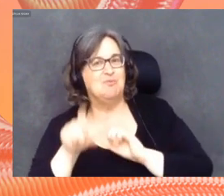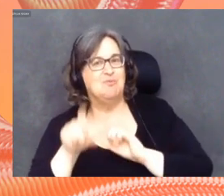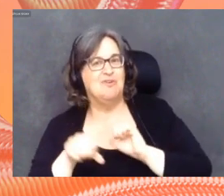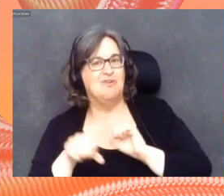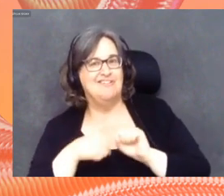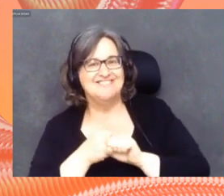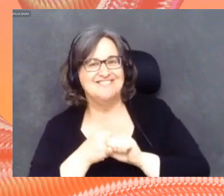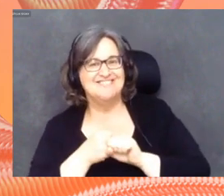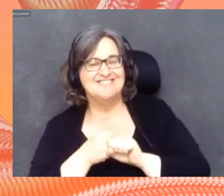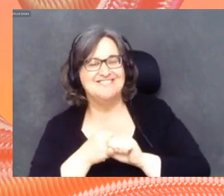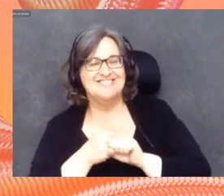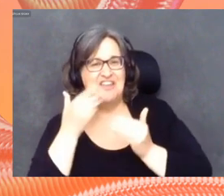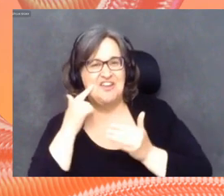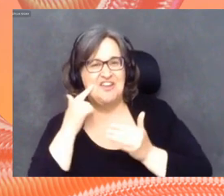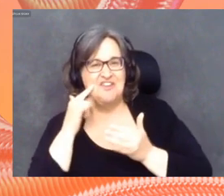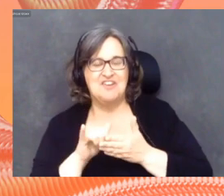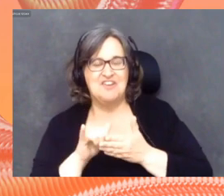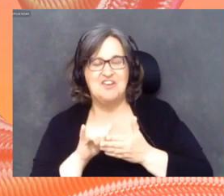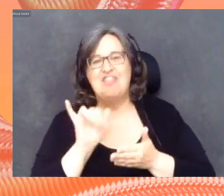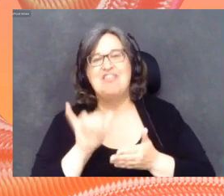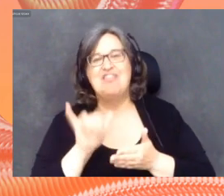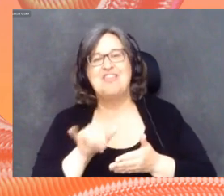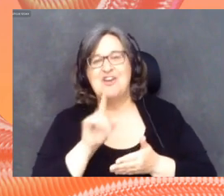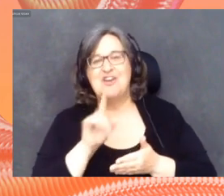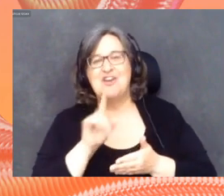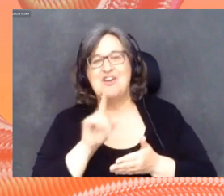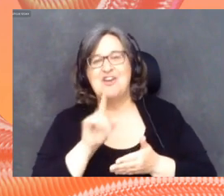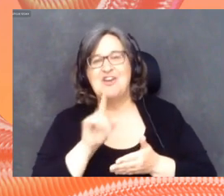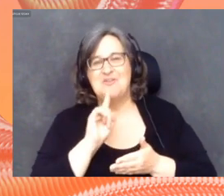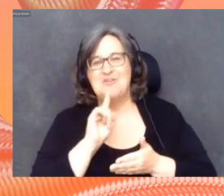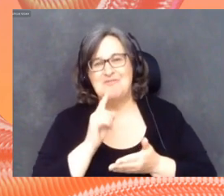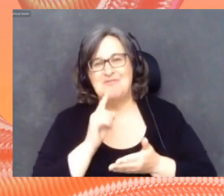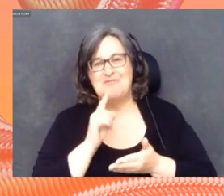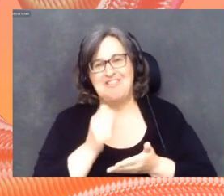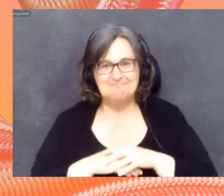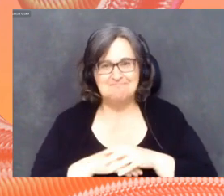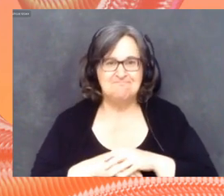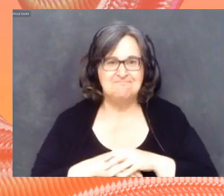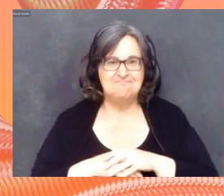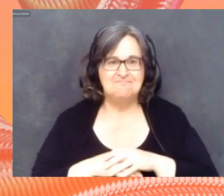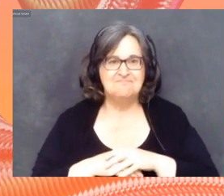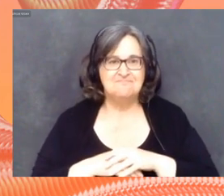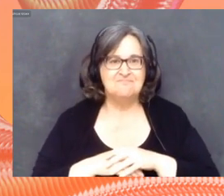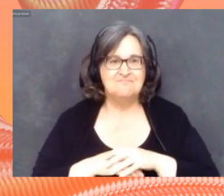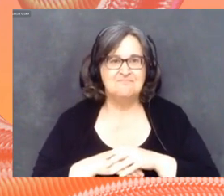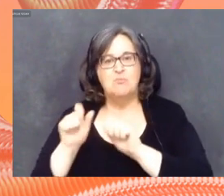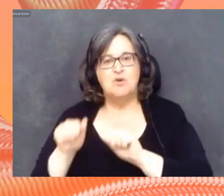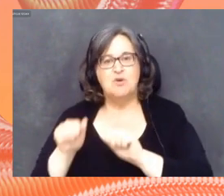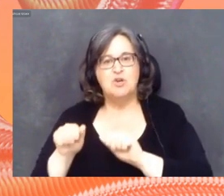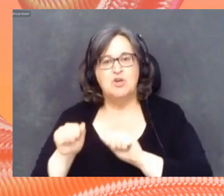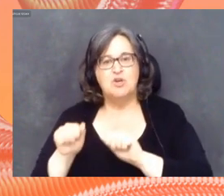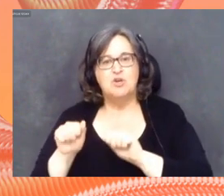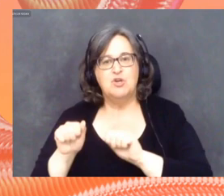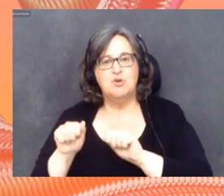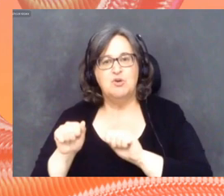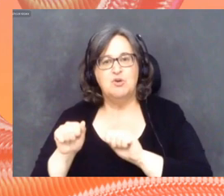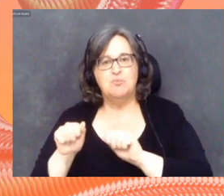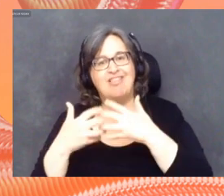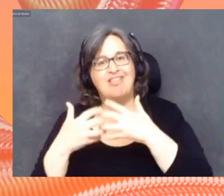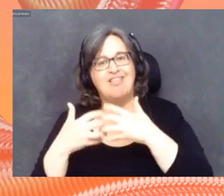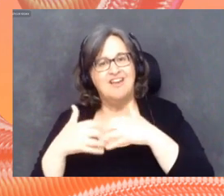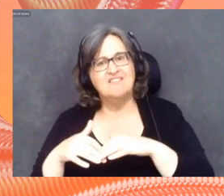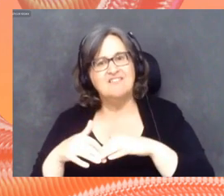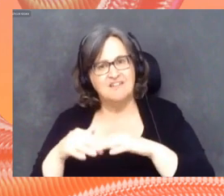yeah, thank you for that. That really helps me. Yeah, because the mutable signs are able to blend